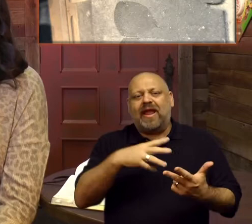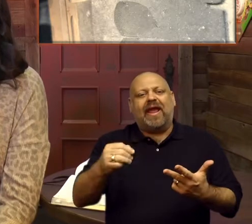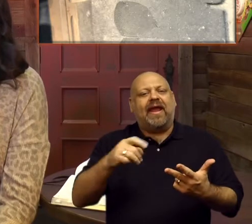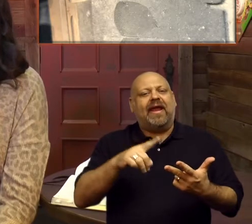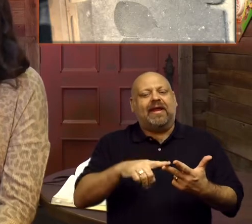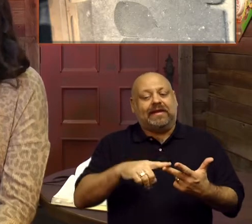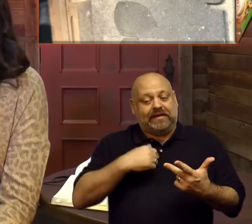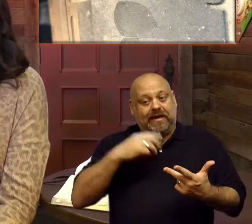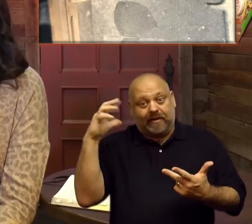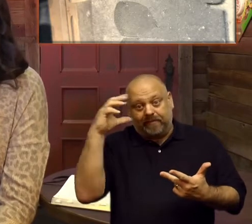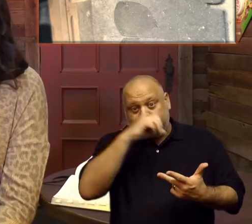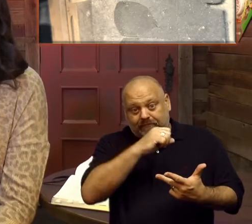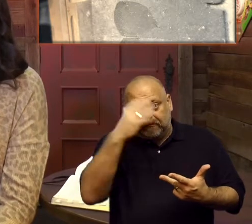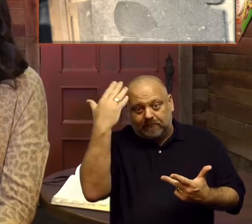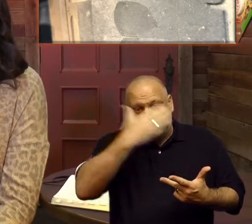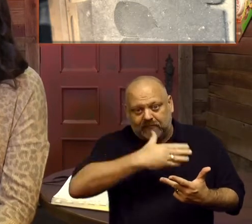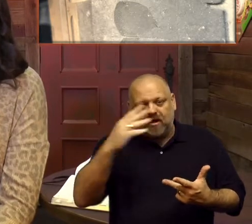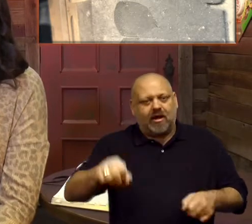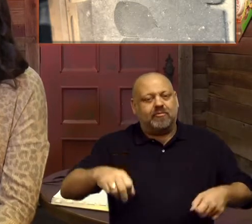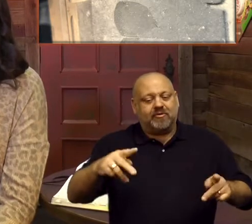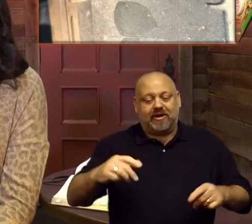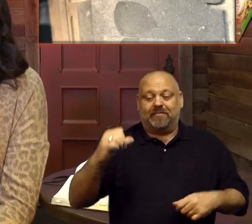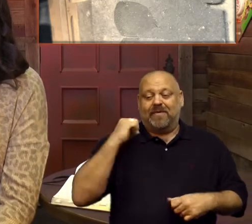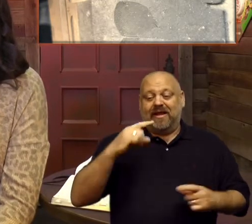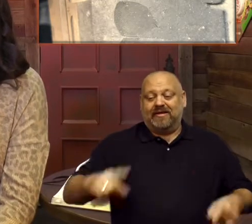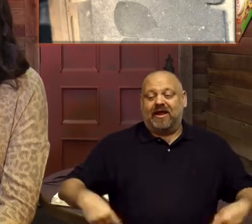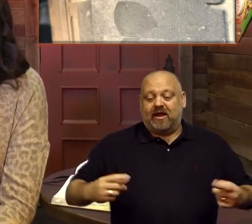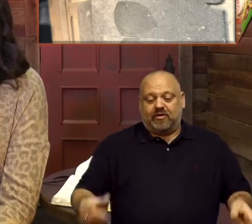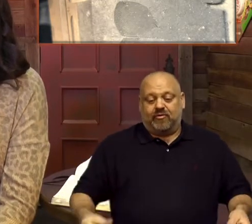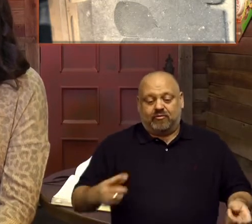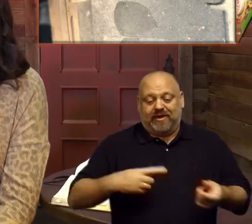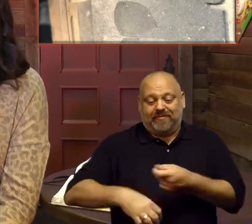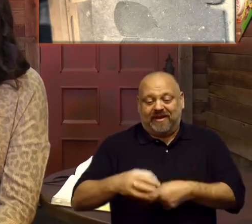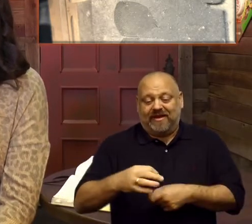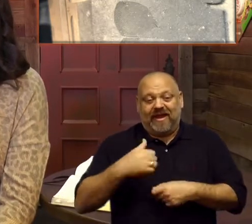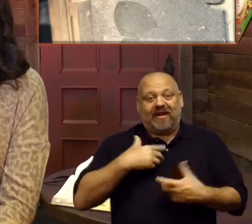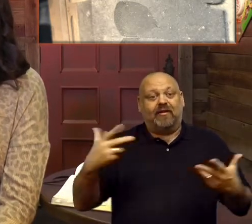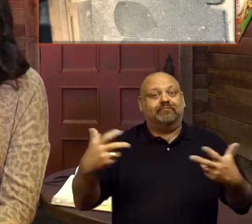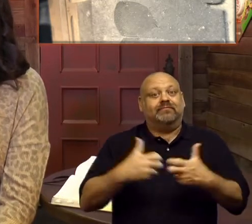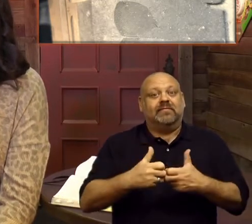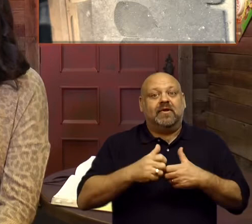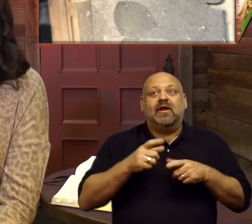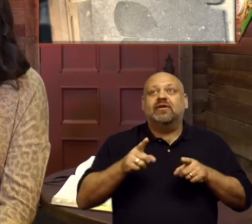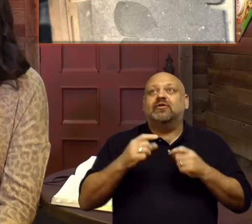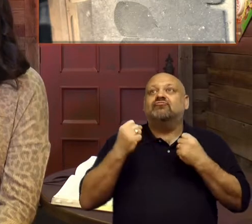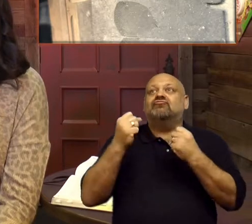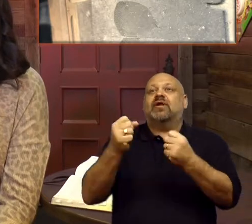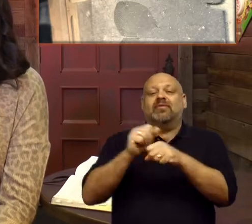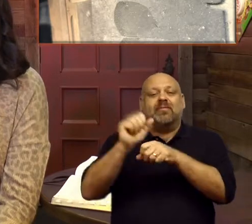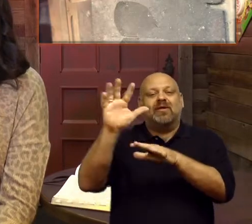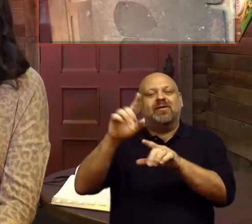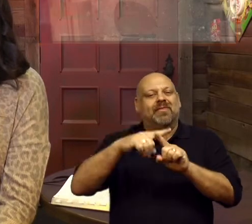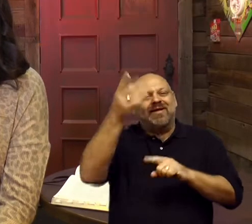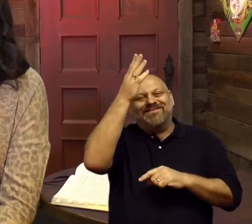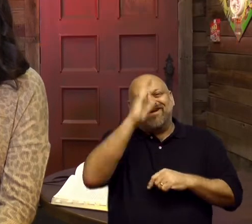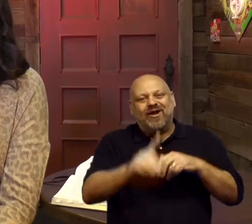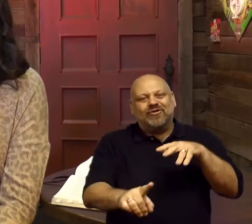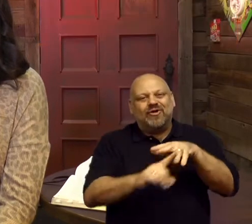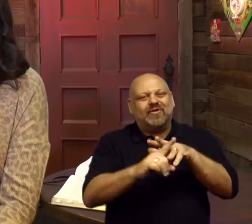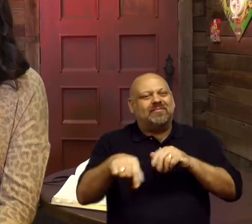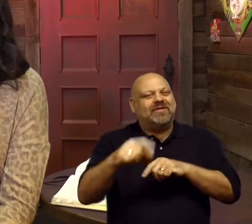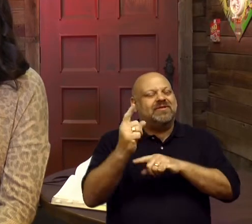terrible attitude, and missed the opportunity to get my back tires replaced, and maybe had an accident on my way up into the mountains. But